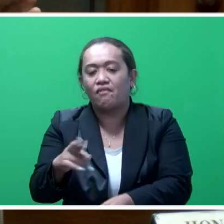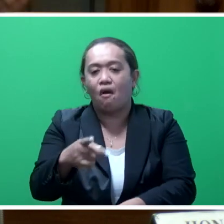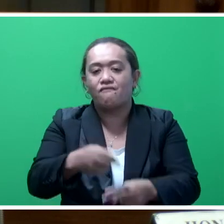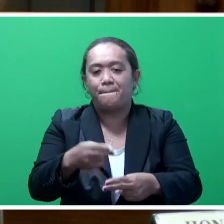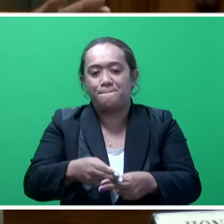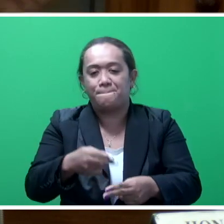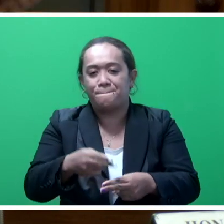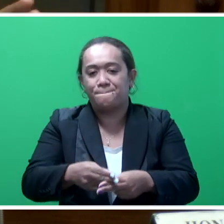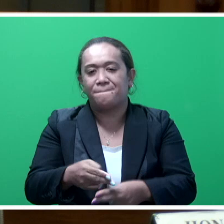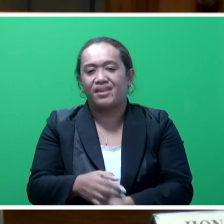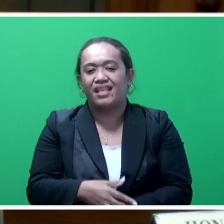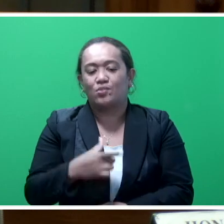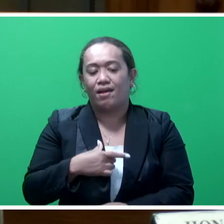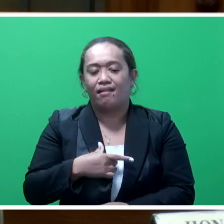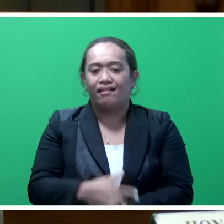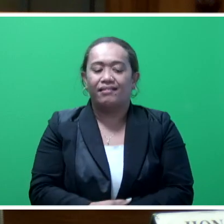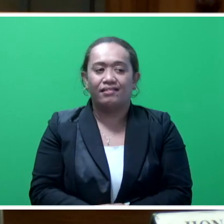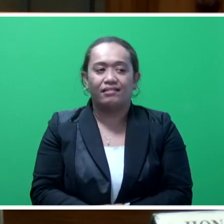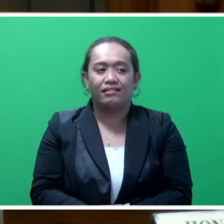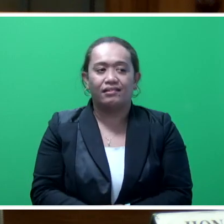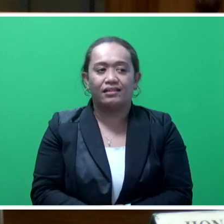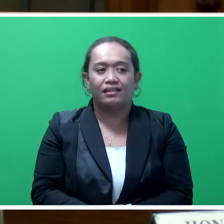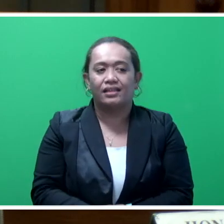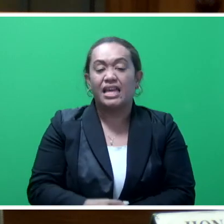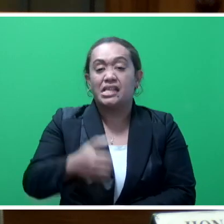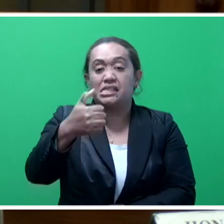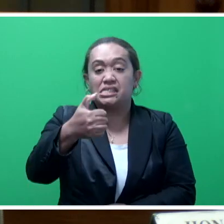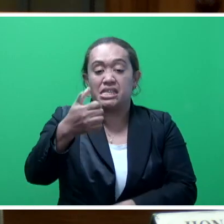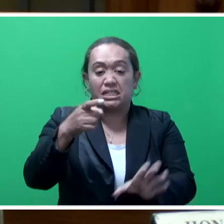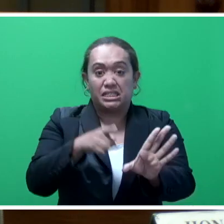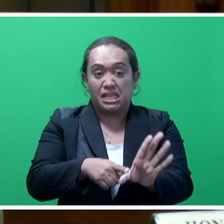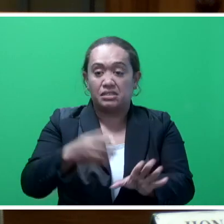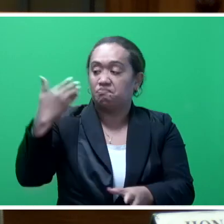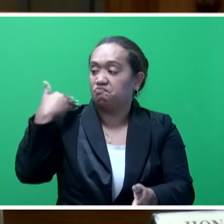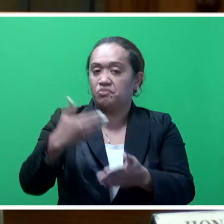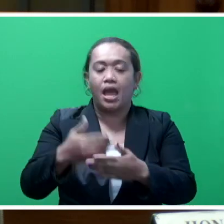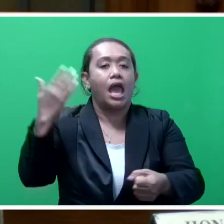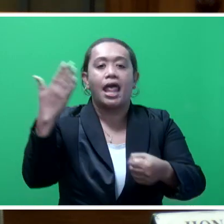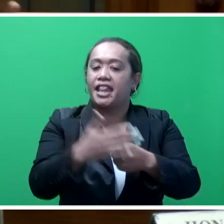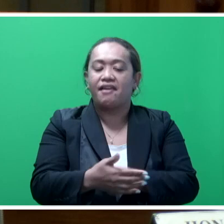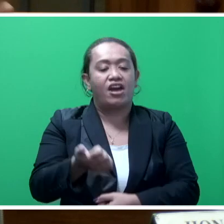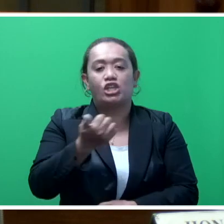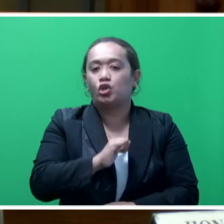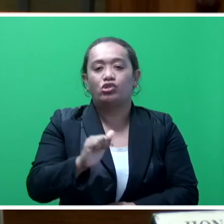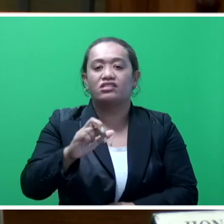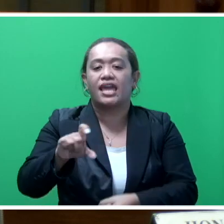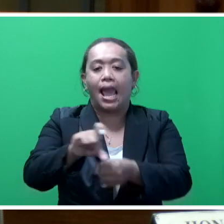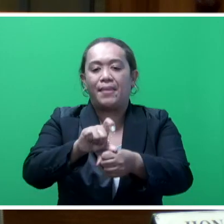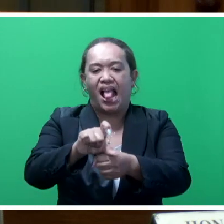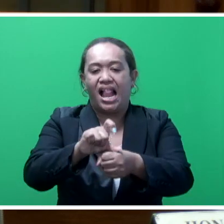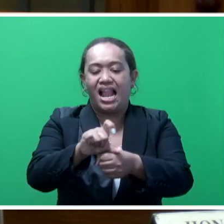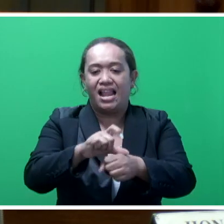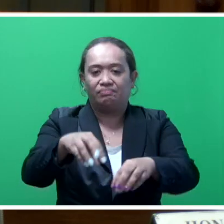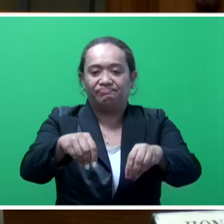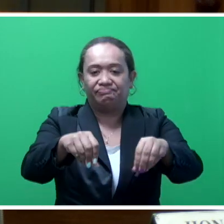the last 6 years, he has not utilized on his commercial farm $1 worth of inorganic